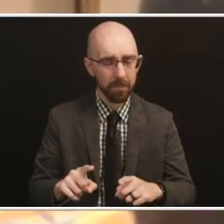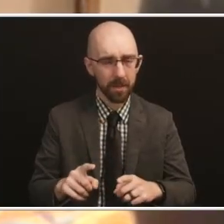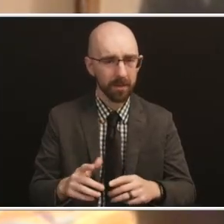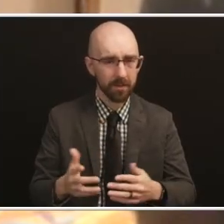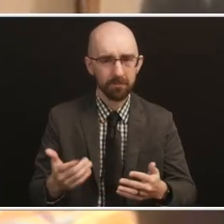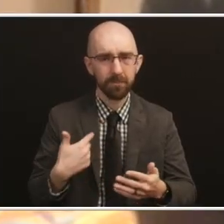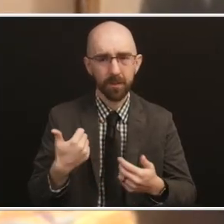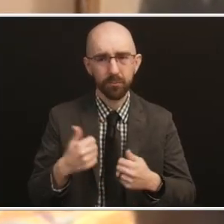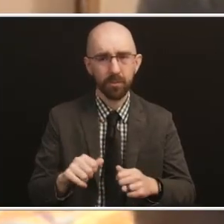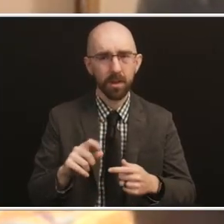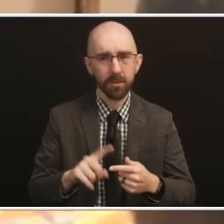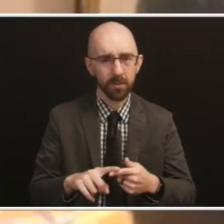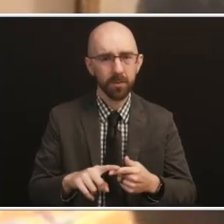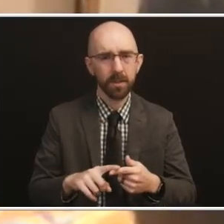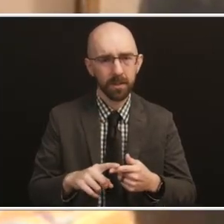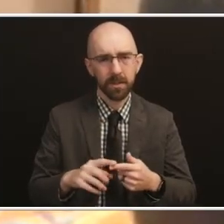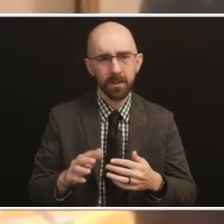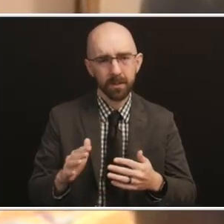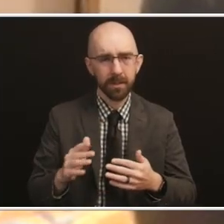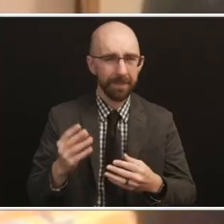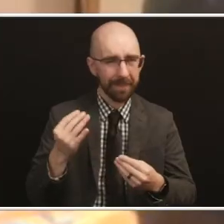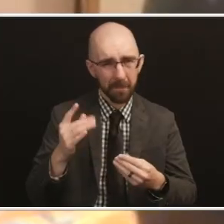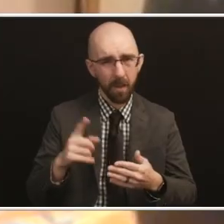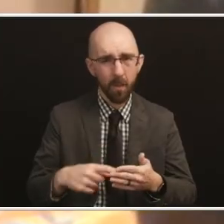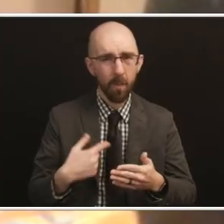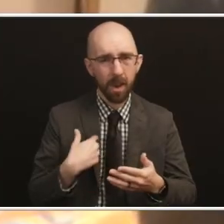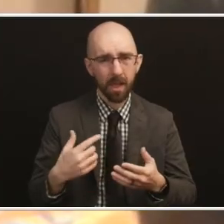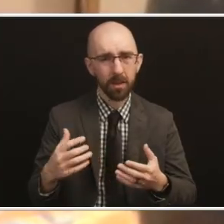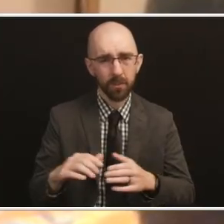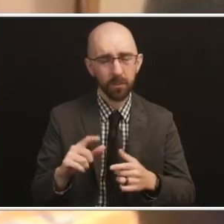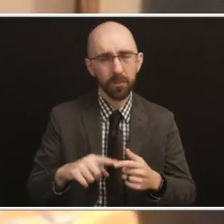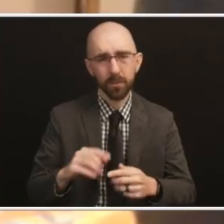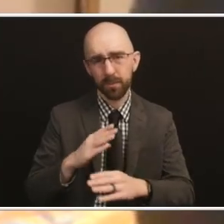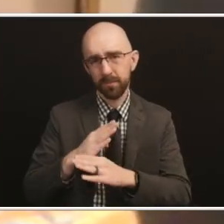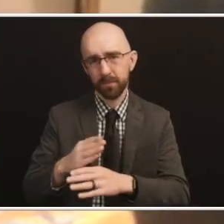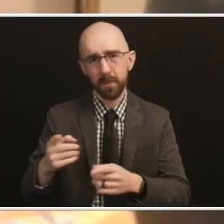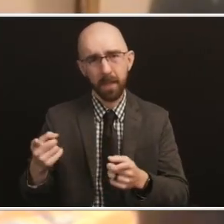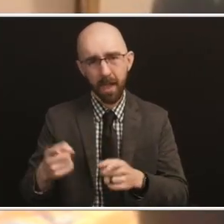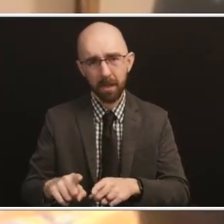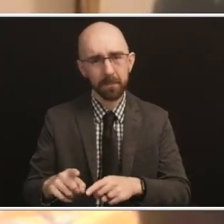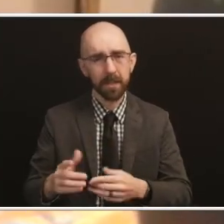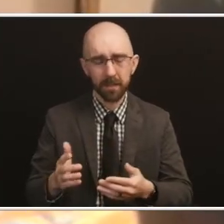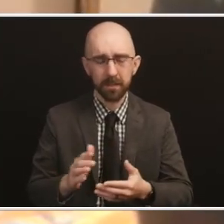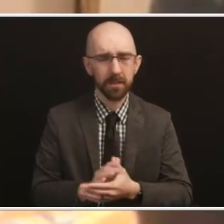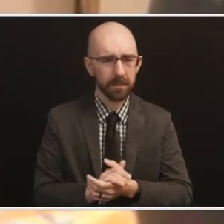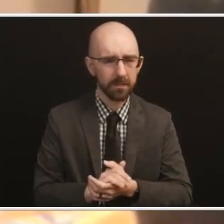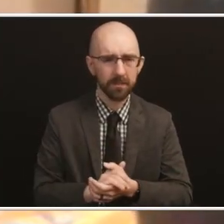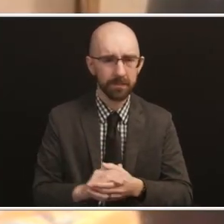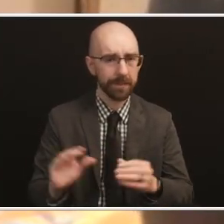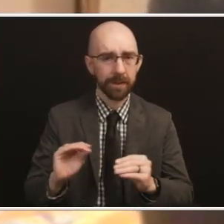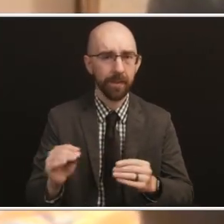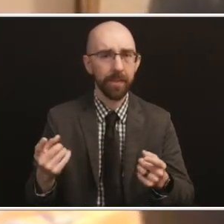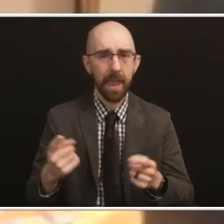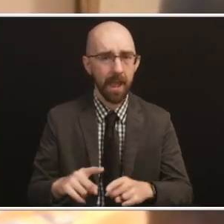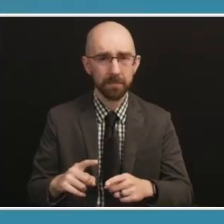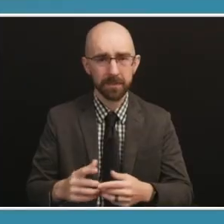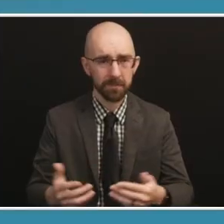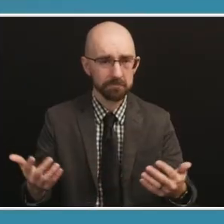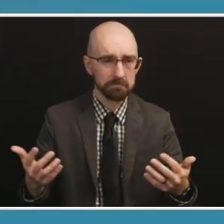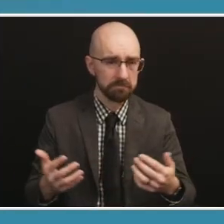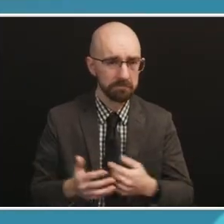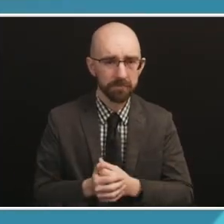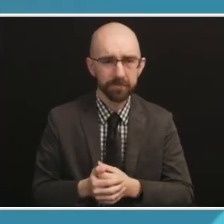I try to think about what I need to do to keep it from happening, sure, then nothing happens.